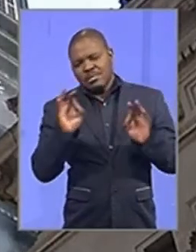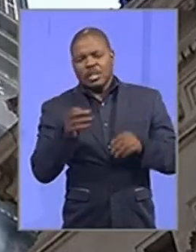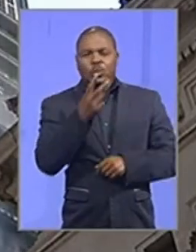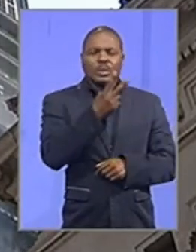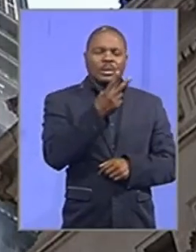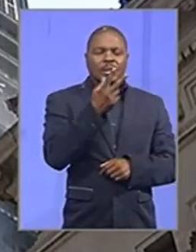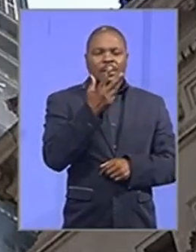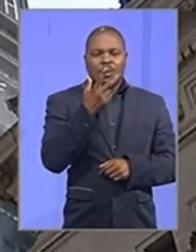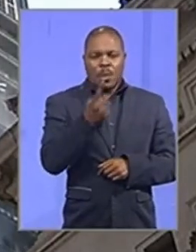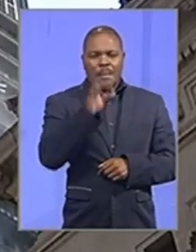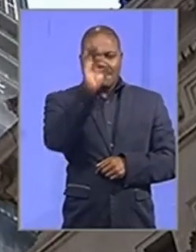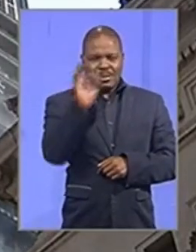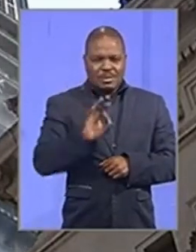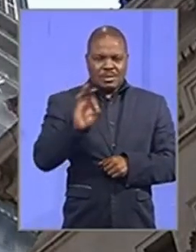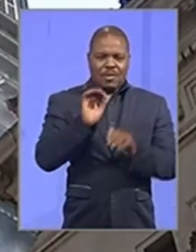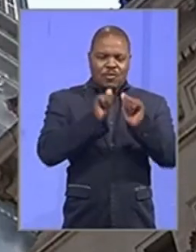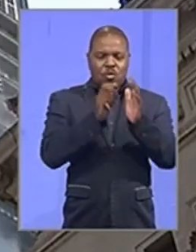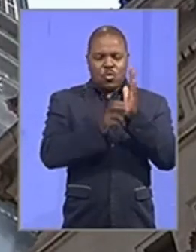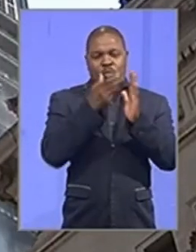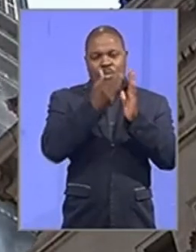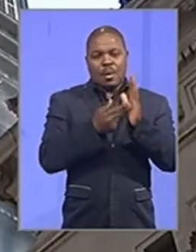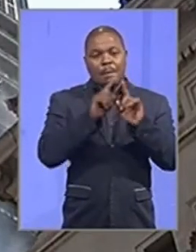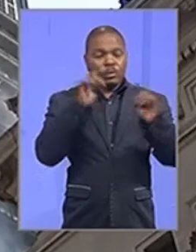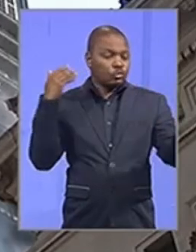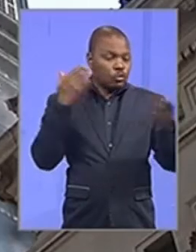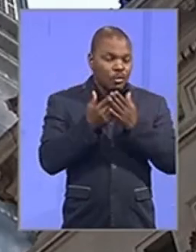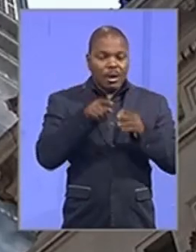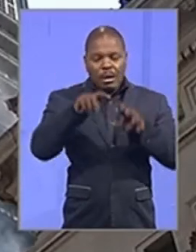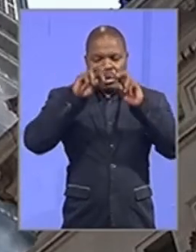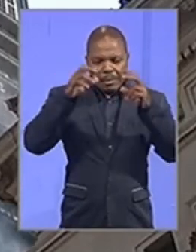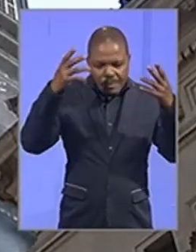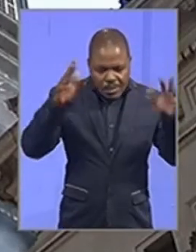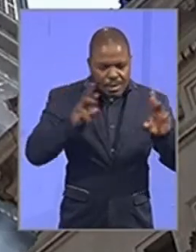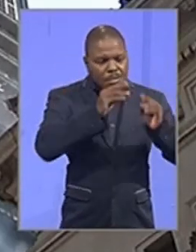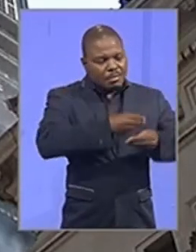21 empa le lekgono le ga sanka go a dirwa pego ka ga dinyakišišo tša mollo wo.